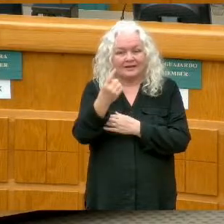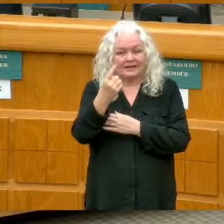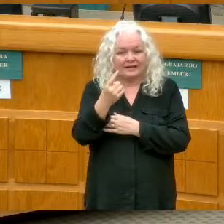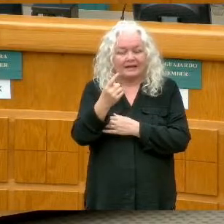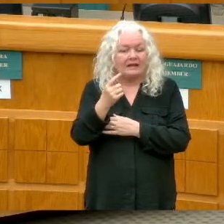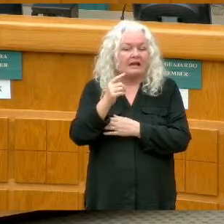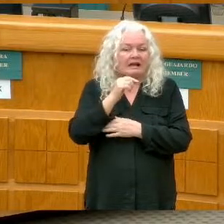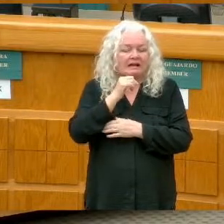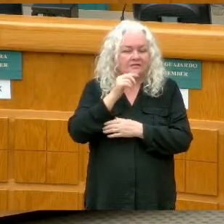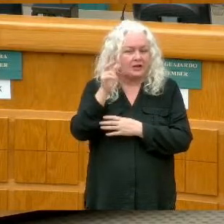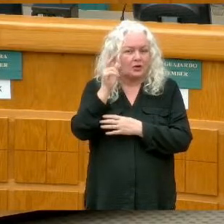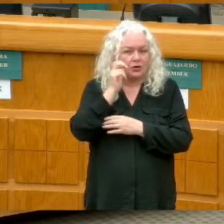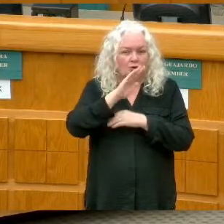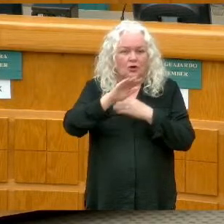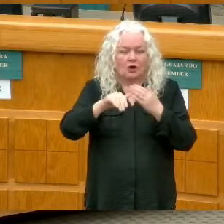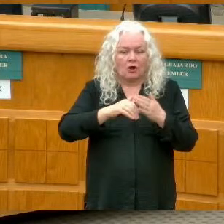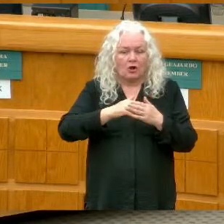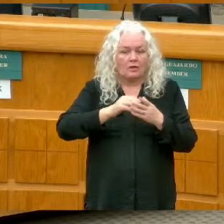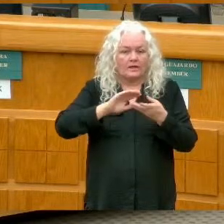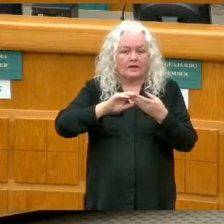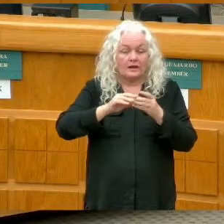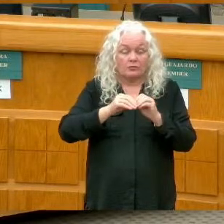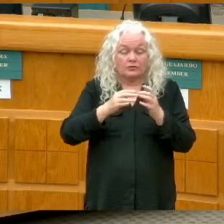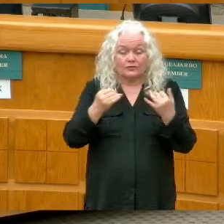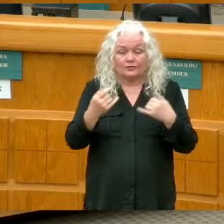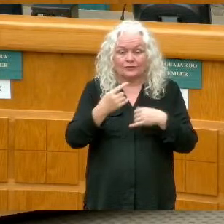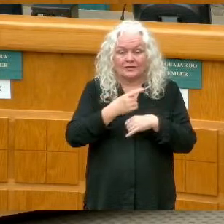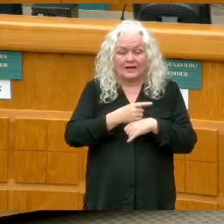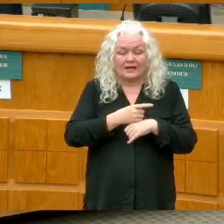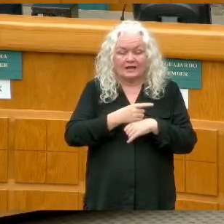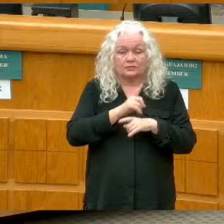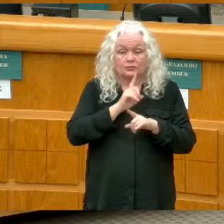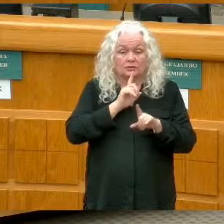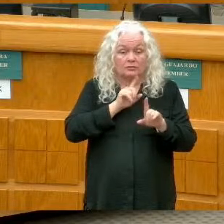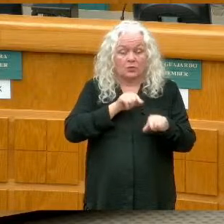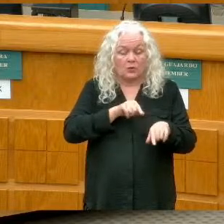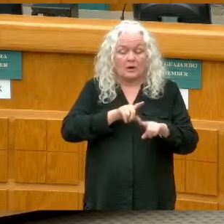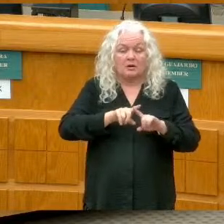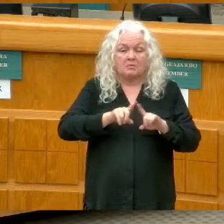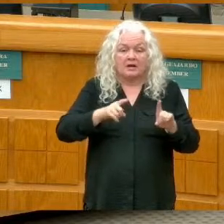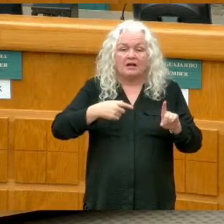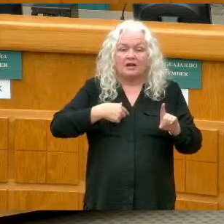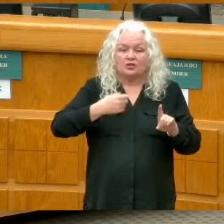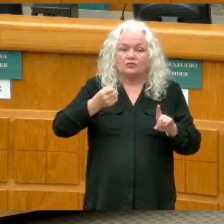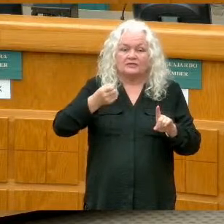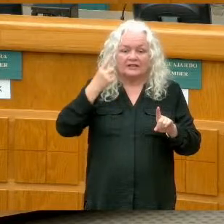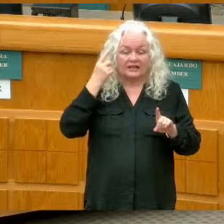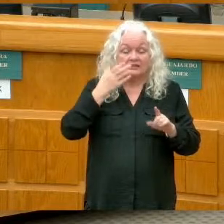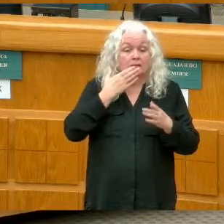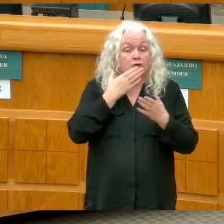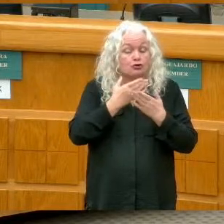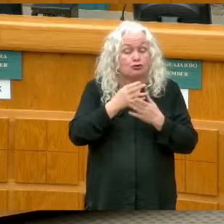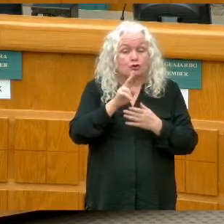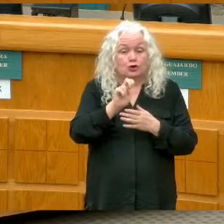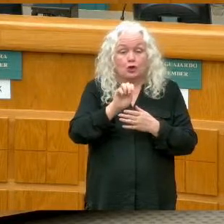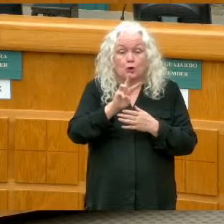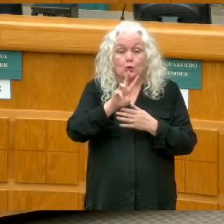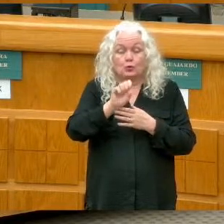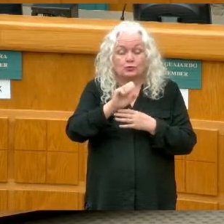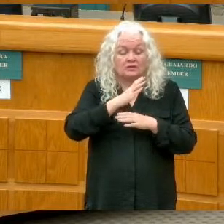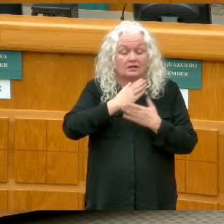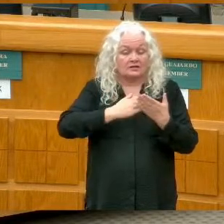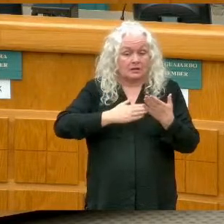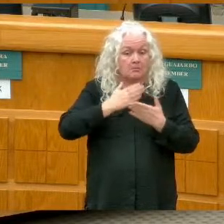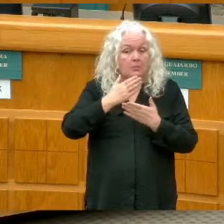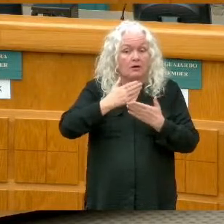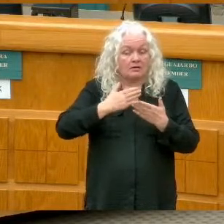heard all the numbers on today's report, but I understand that the manager has some good news on some of the aspects of our